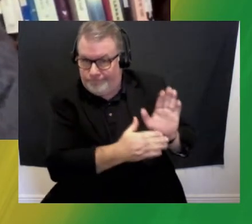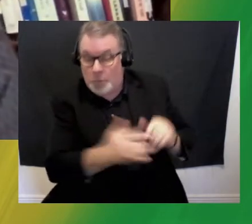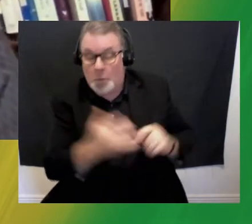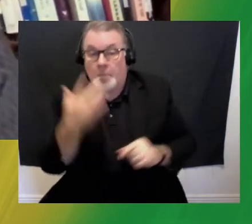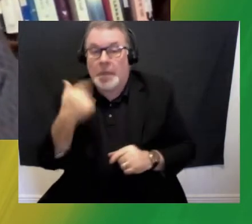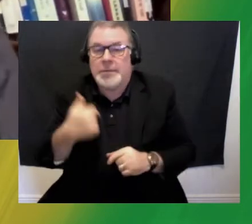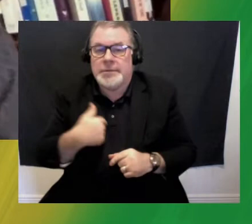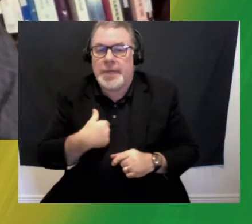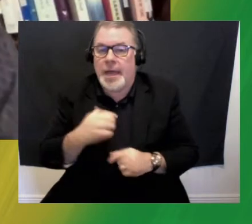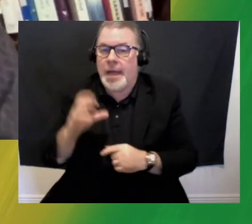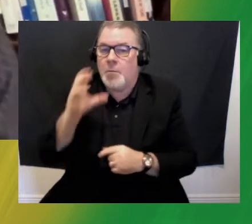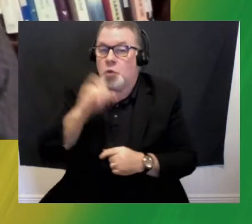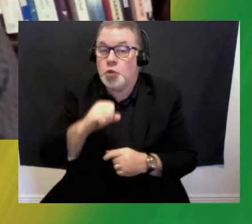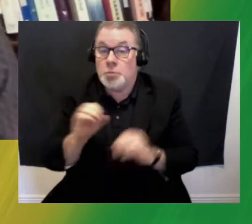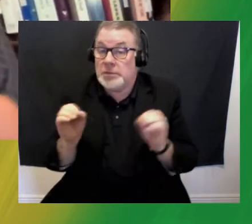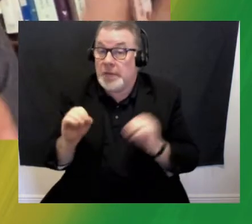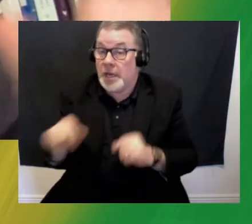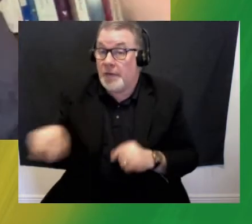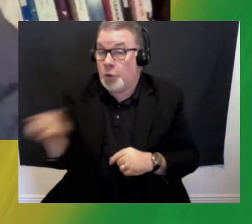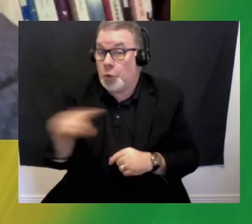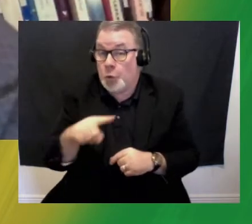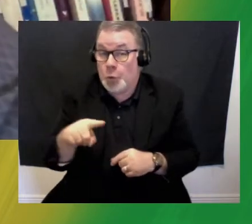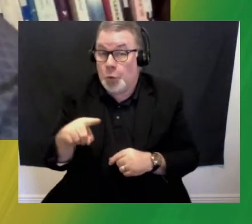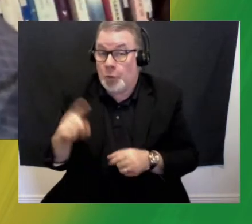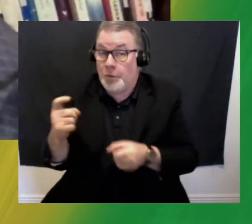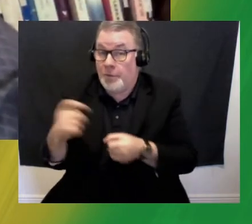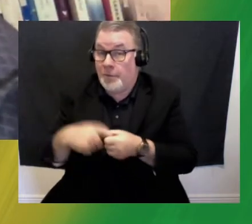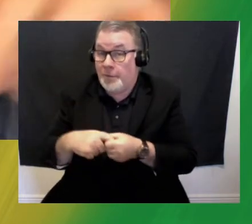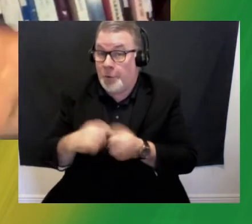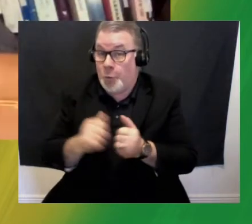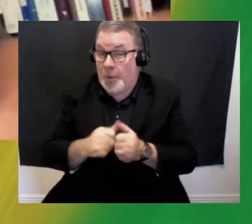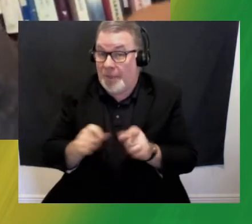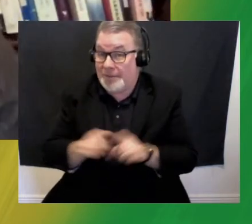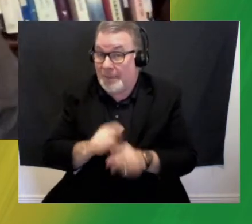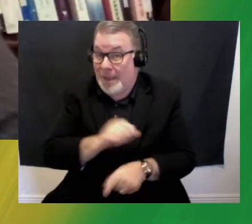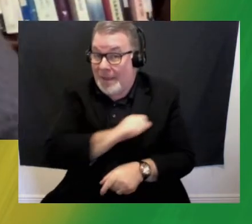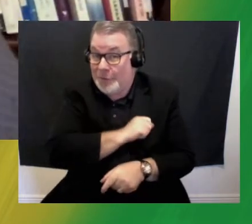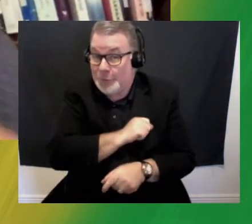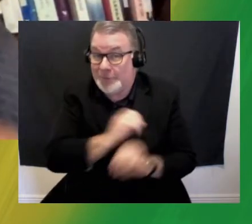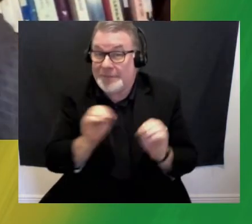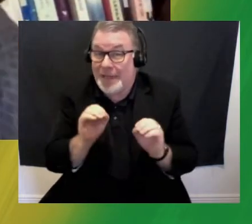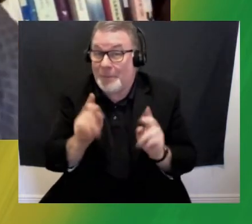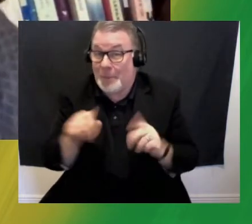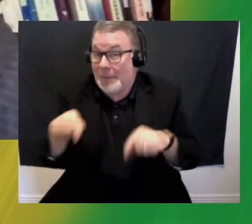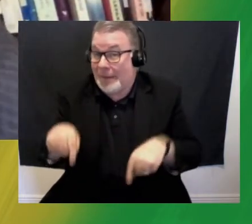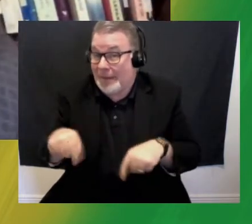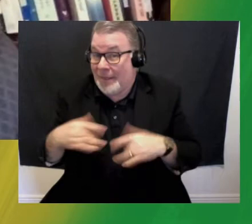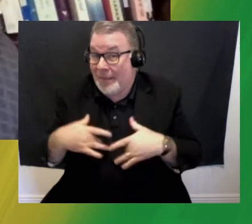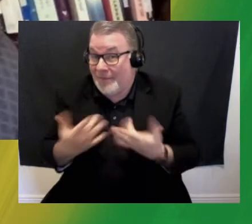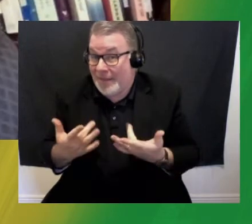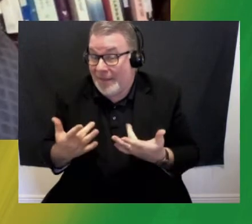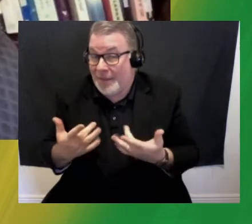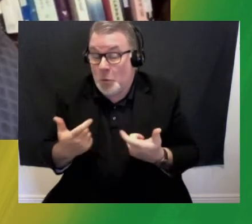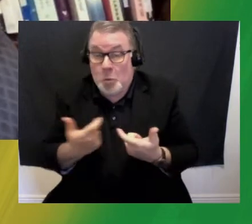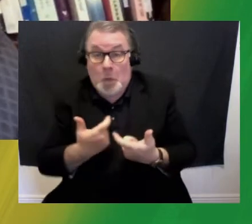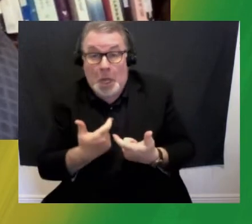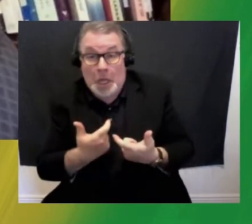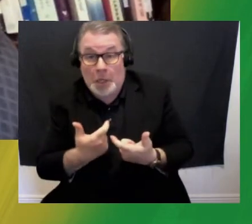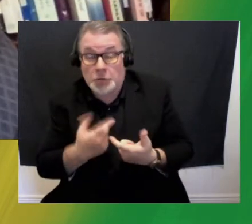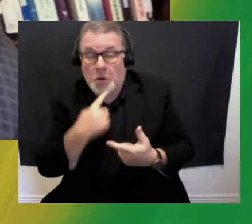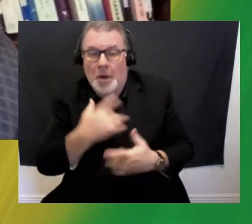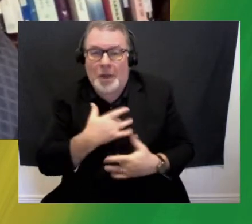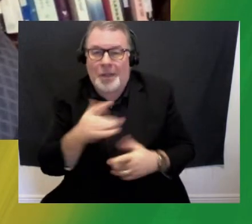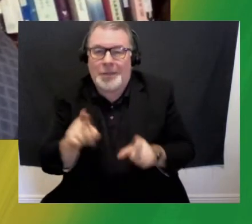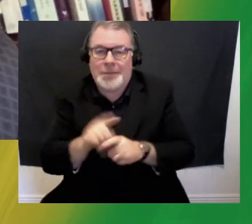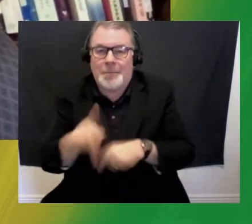to assume that none of y'all are on this call with that attitude. None of the people on this event, in this event, watching this, are the kind of people